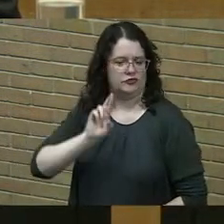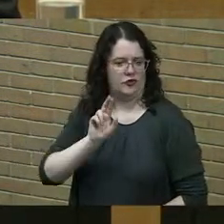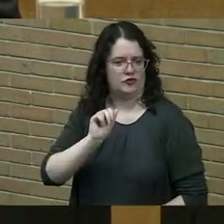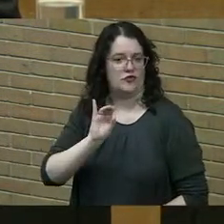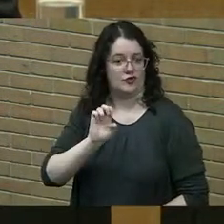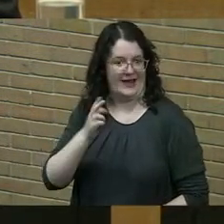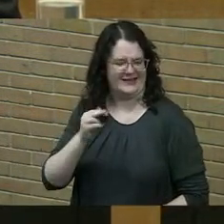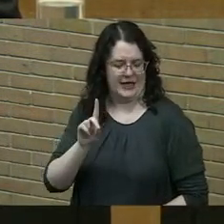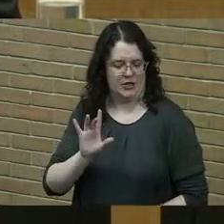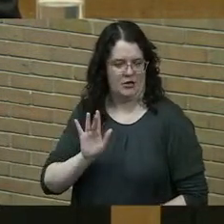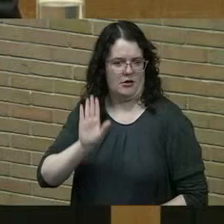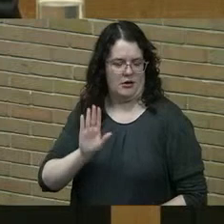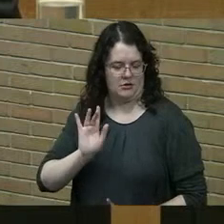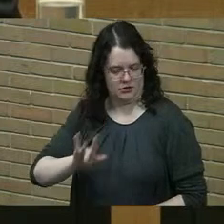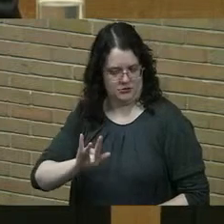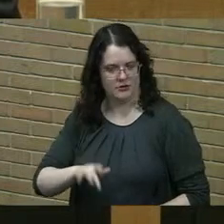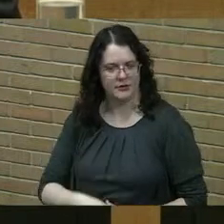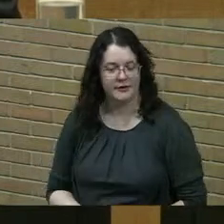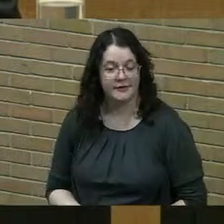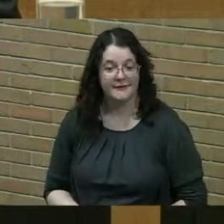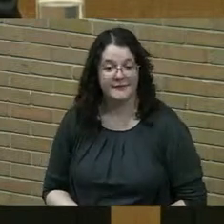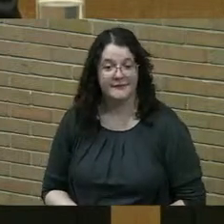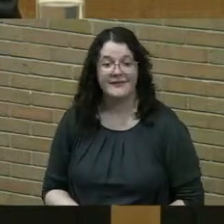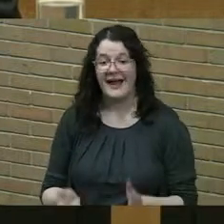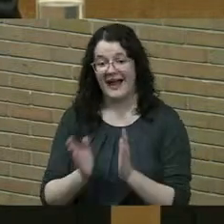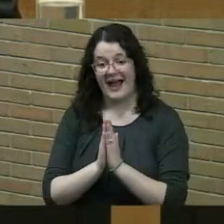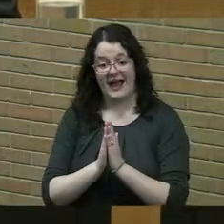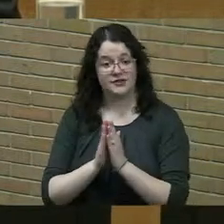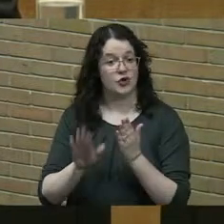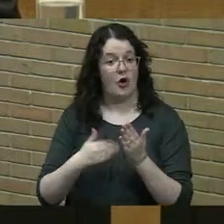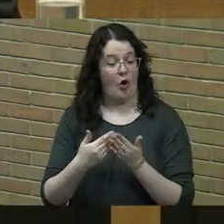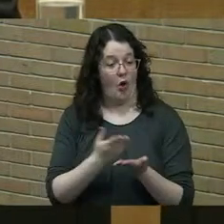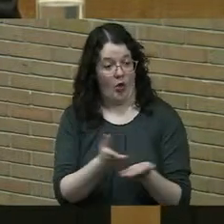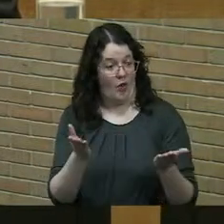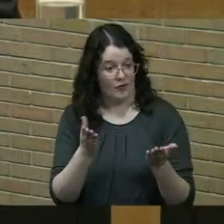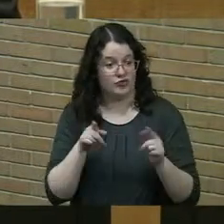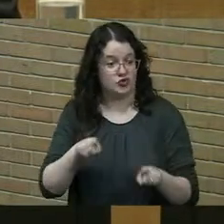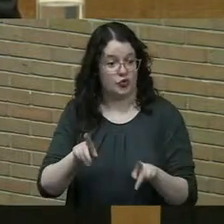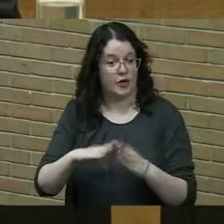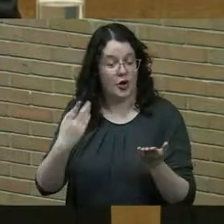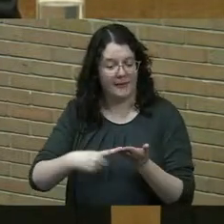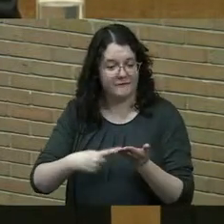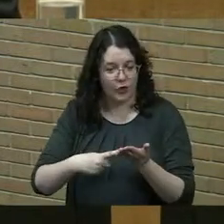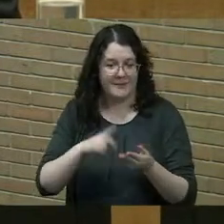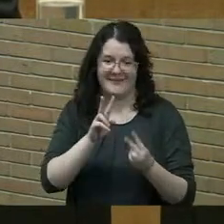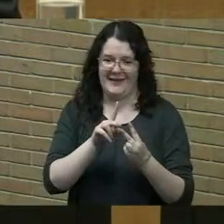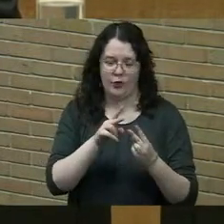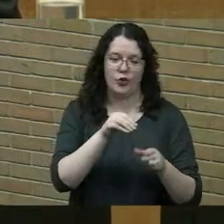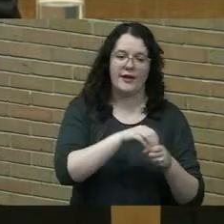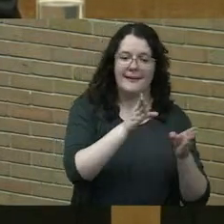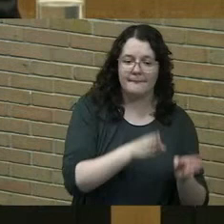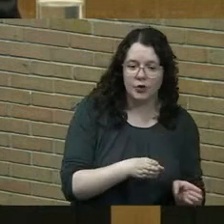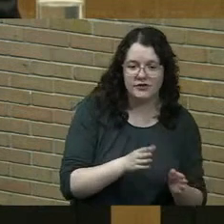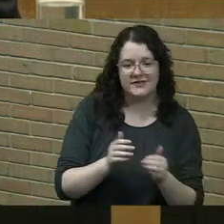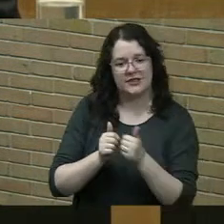ask all speakers during the open forum, whether you're speaking here in person or remotely, to please state your name and